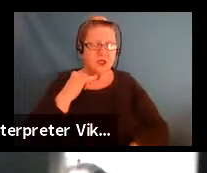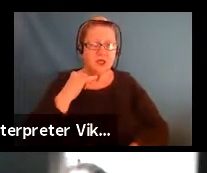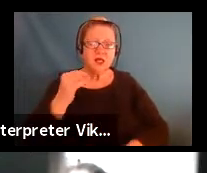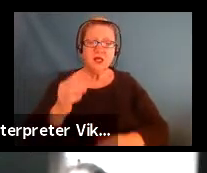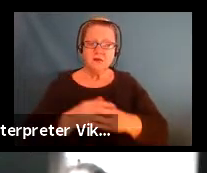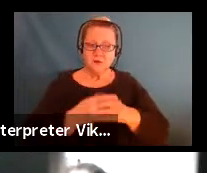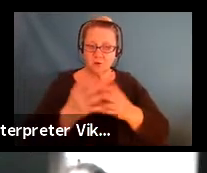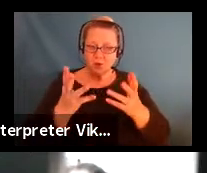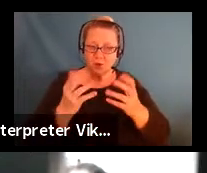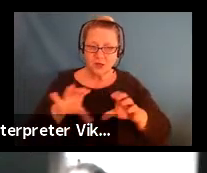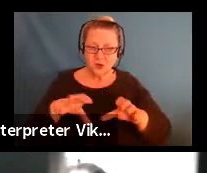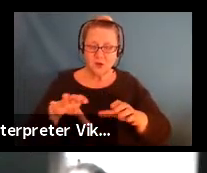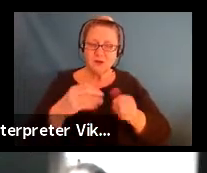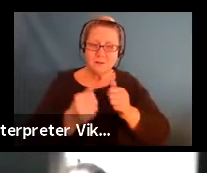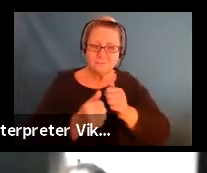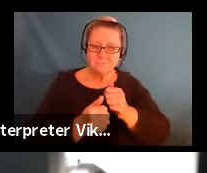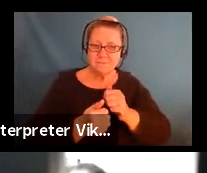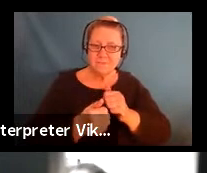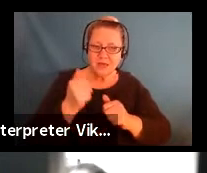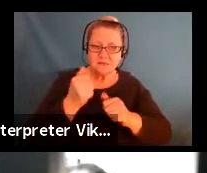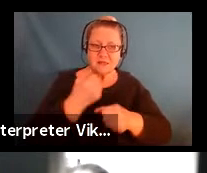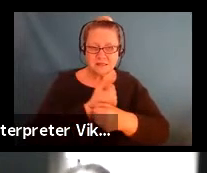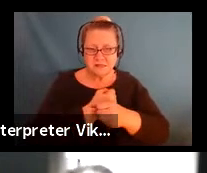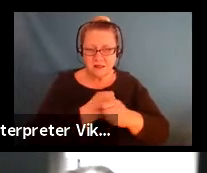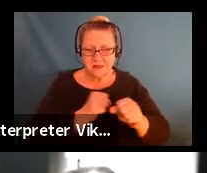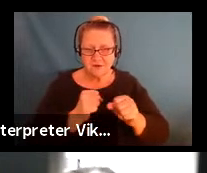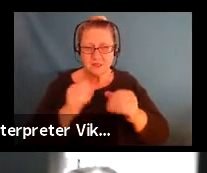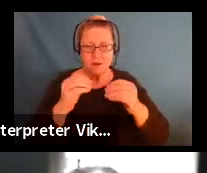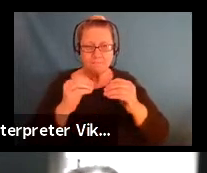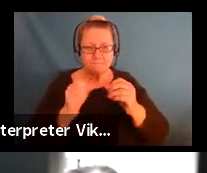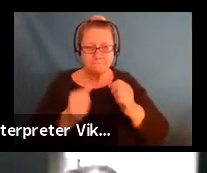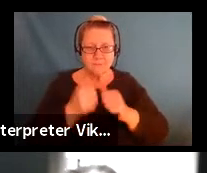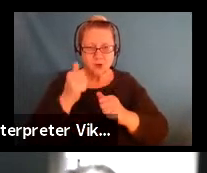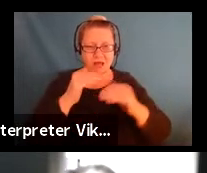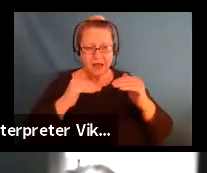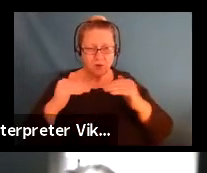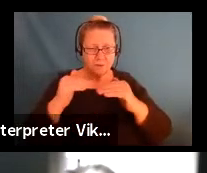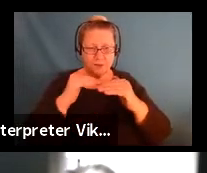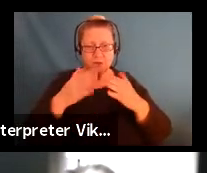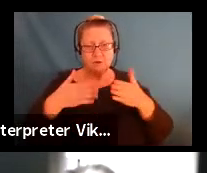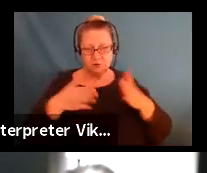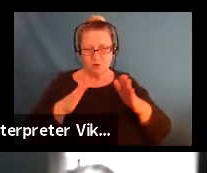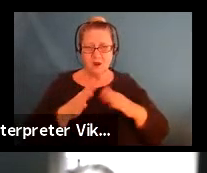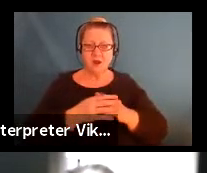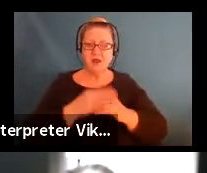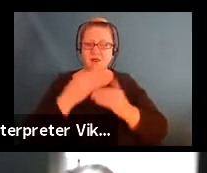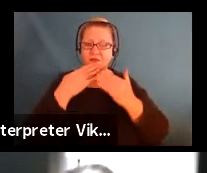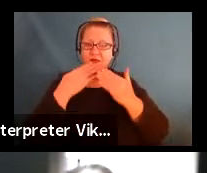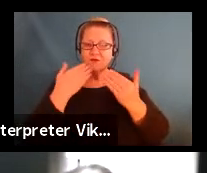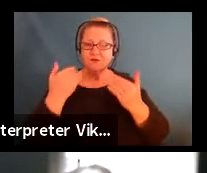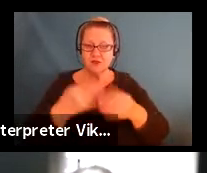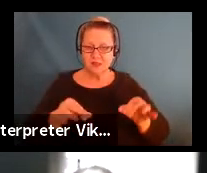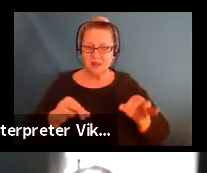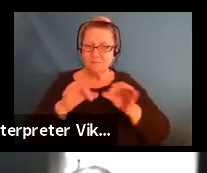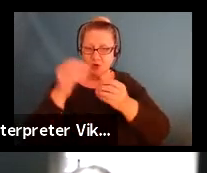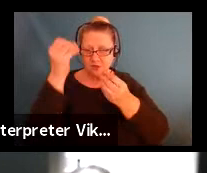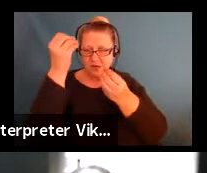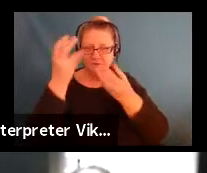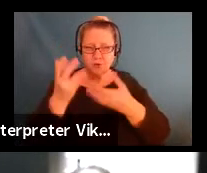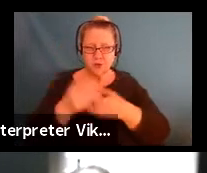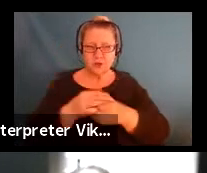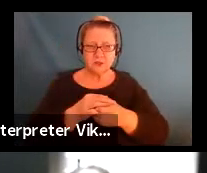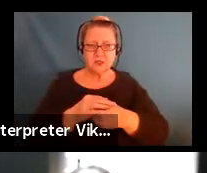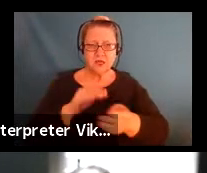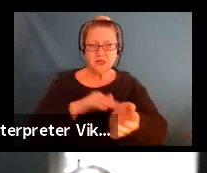equitable, safe, and transparent way with really challenging decisions. So again, thank you all for this really important input. I'll turn it over to